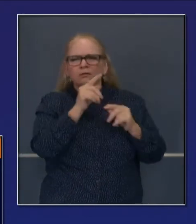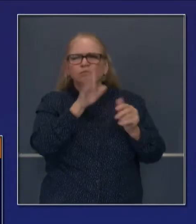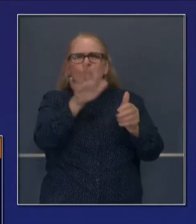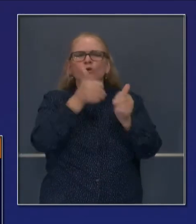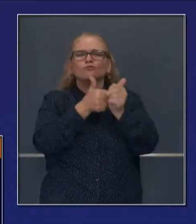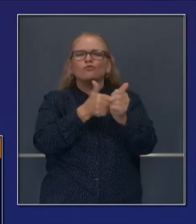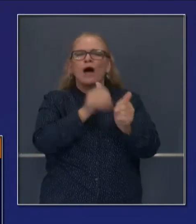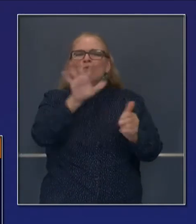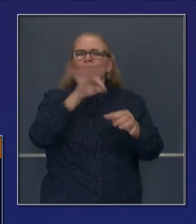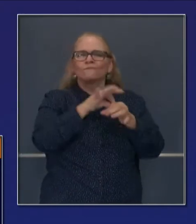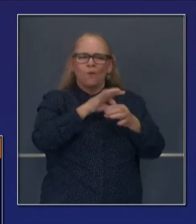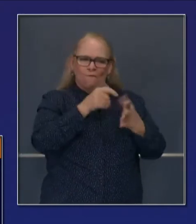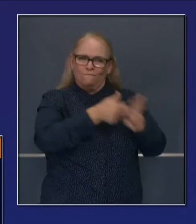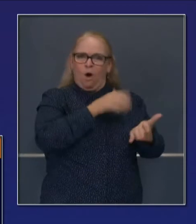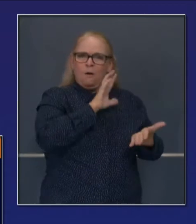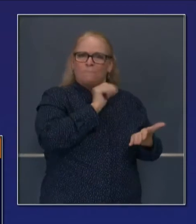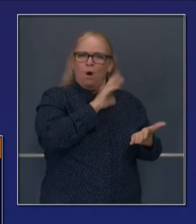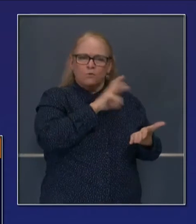COVID19.ca.gov website,